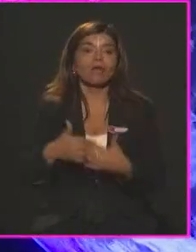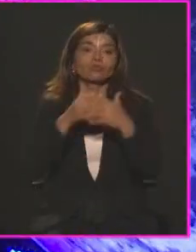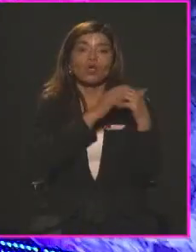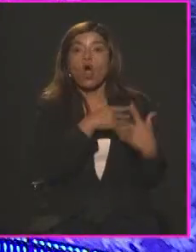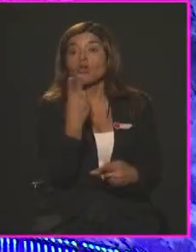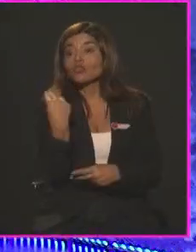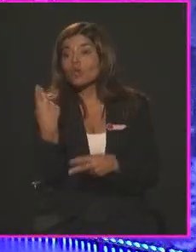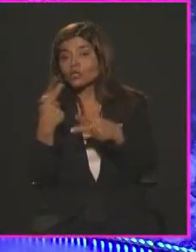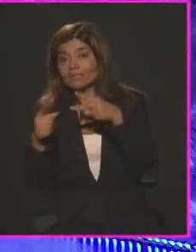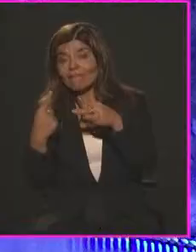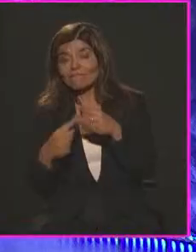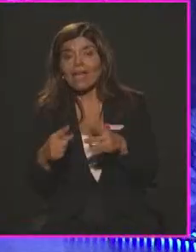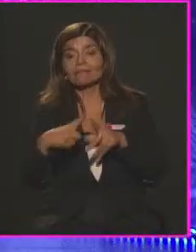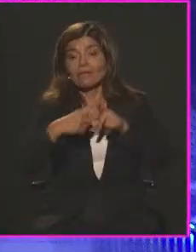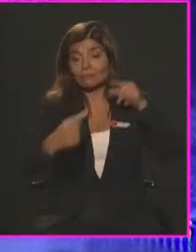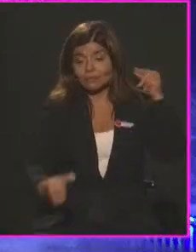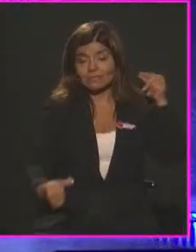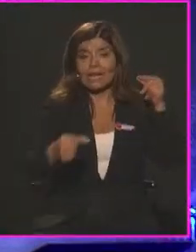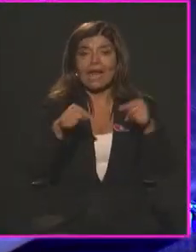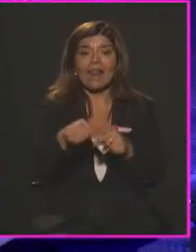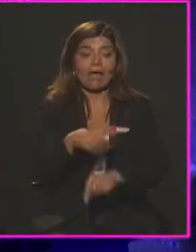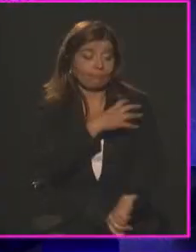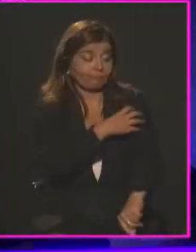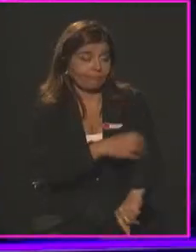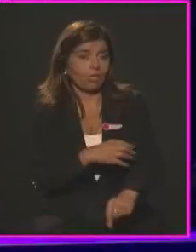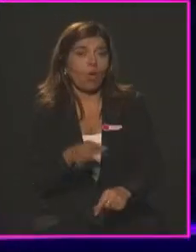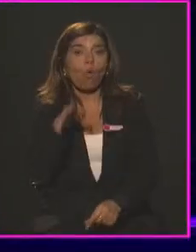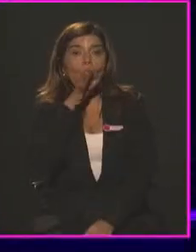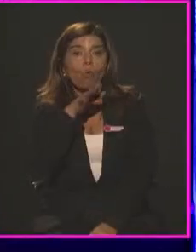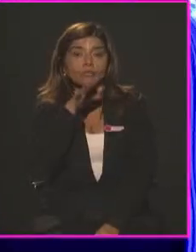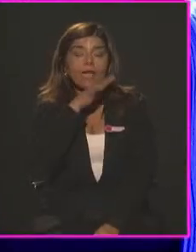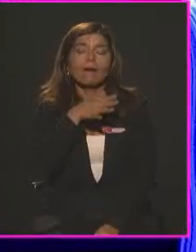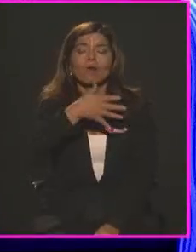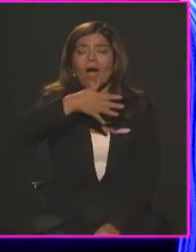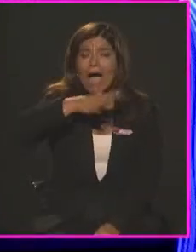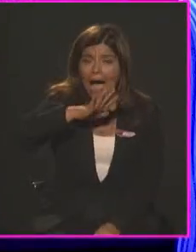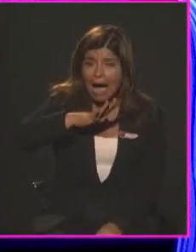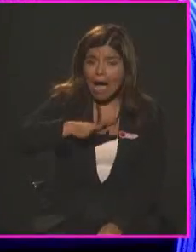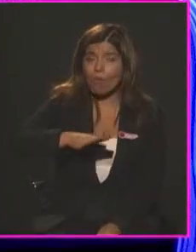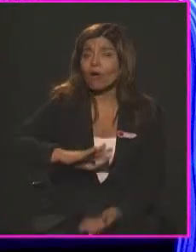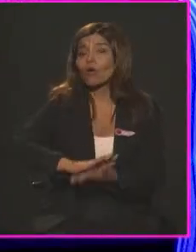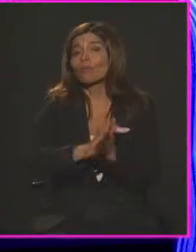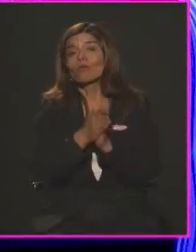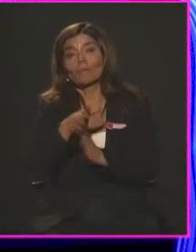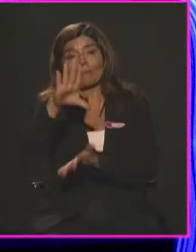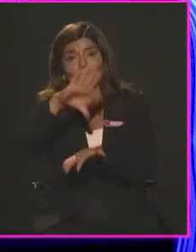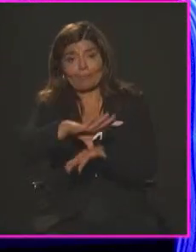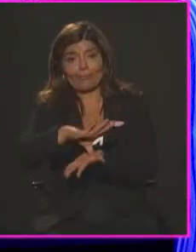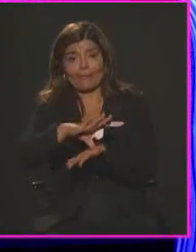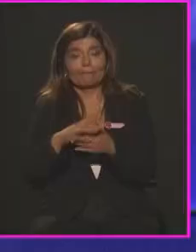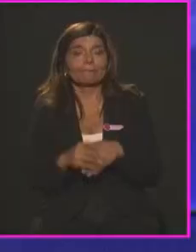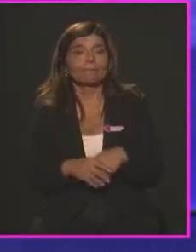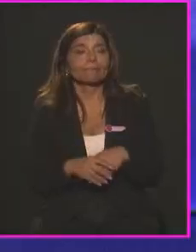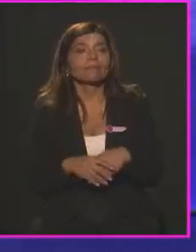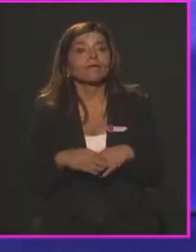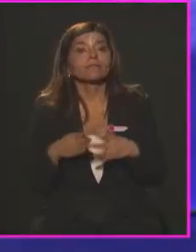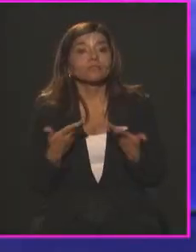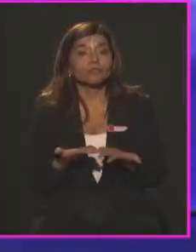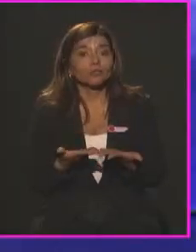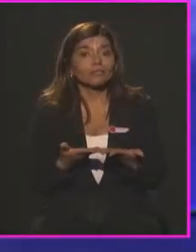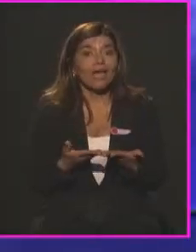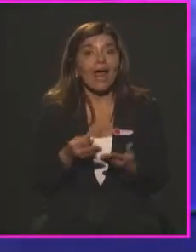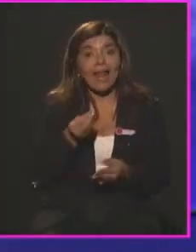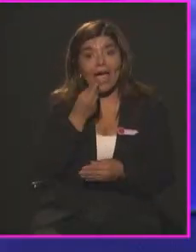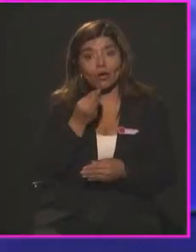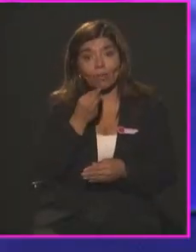would use as much water as the whole country. We would grow food all year long, and when we went to go